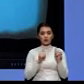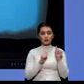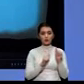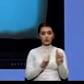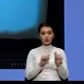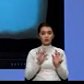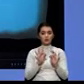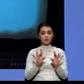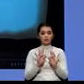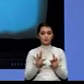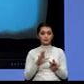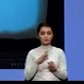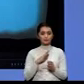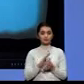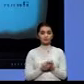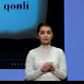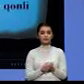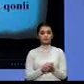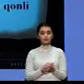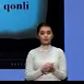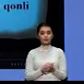himoya qilaman dedilar.